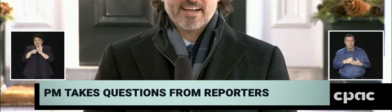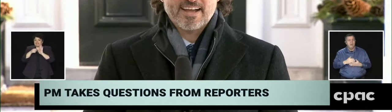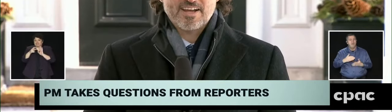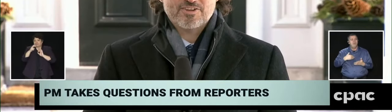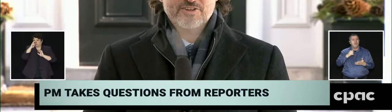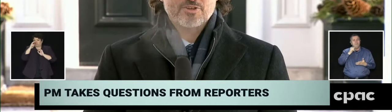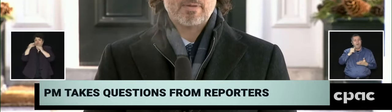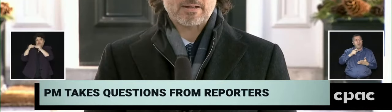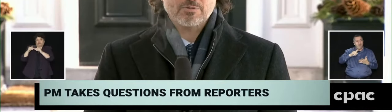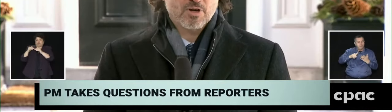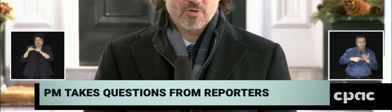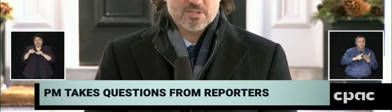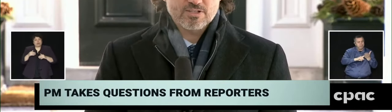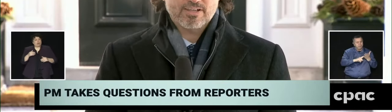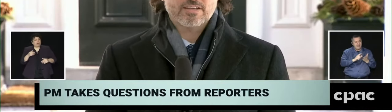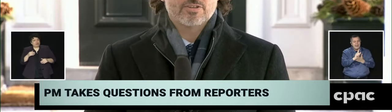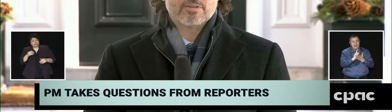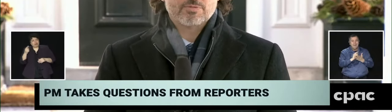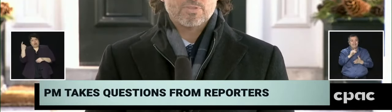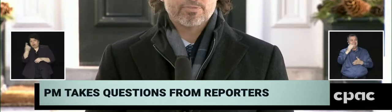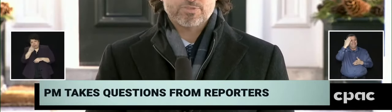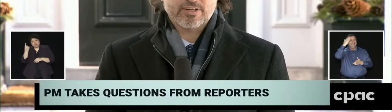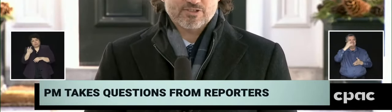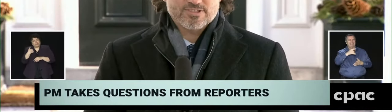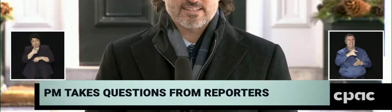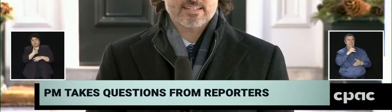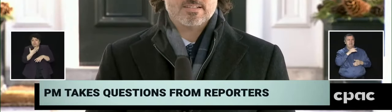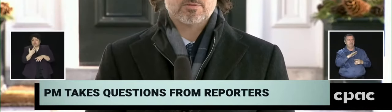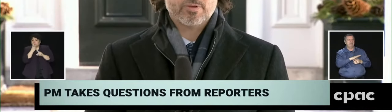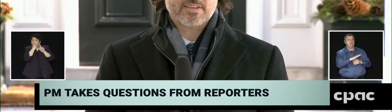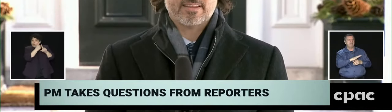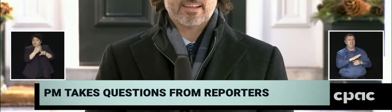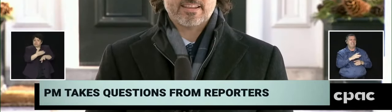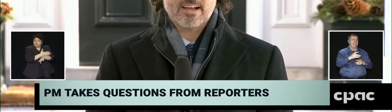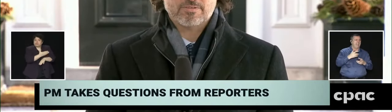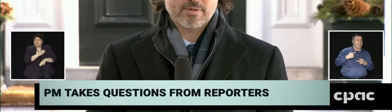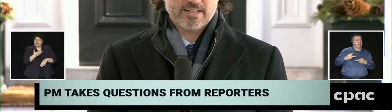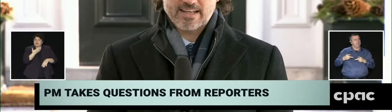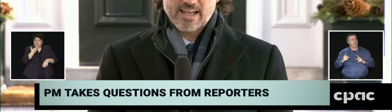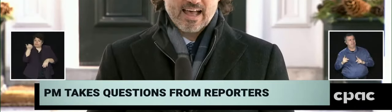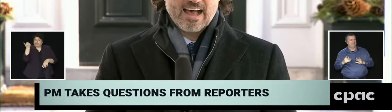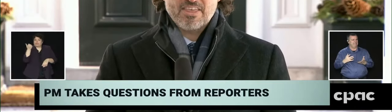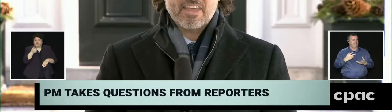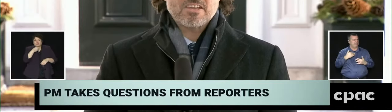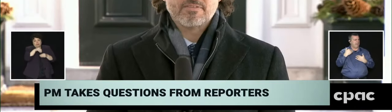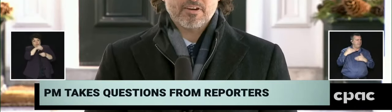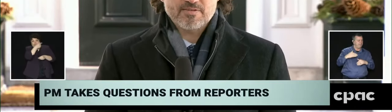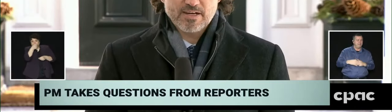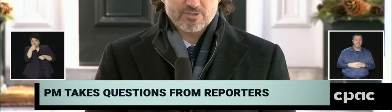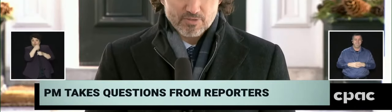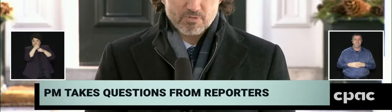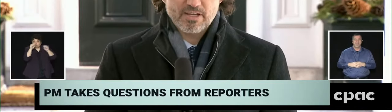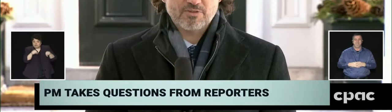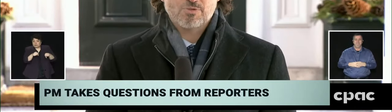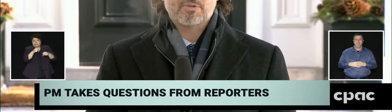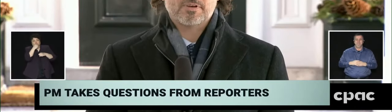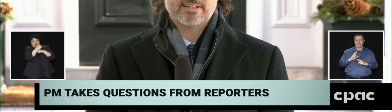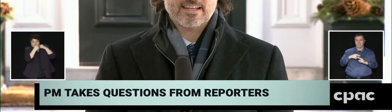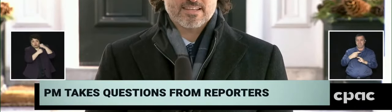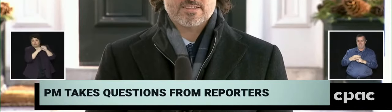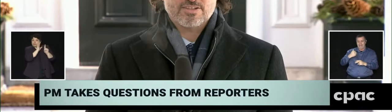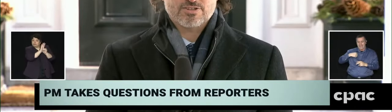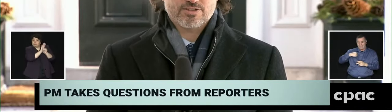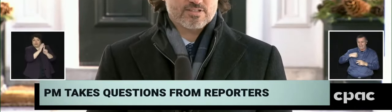looking to do better. We're always looking to improve structures and systems within the government. And I thank you very much for bringing